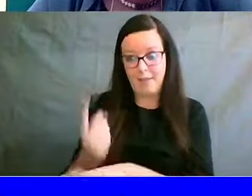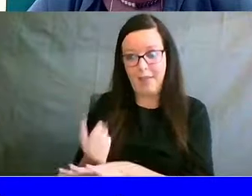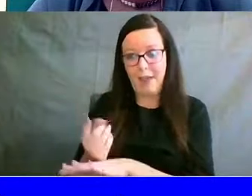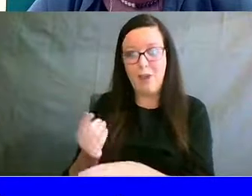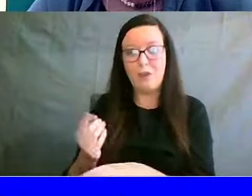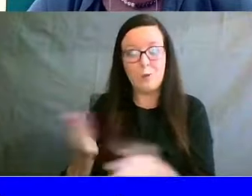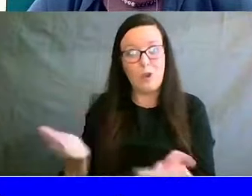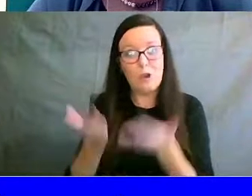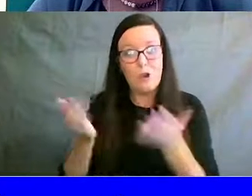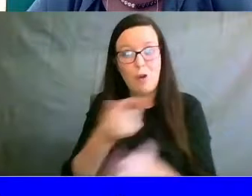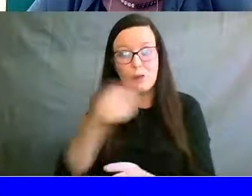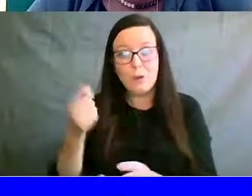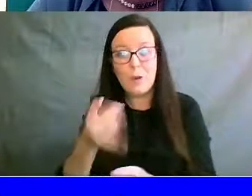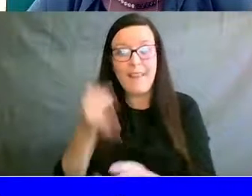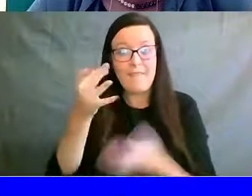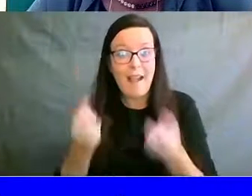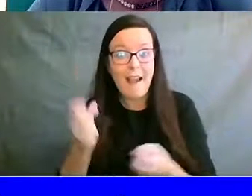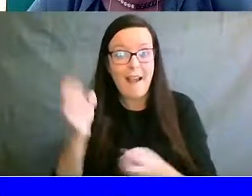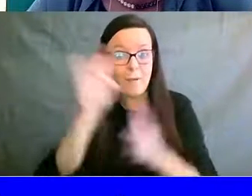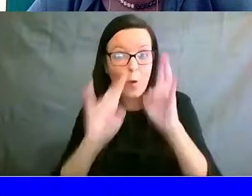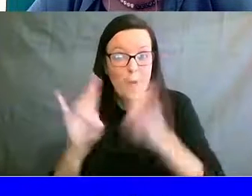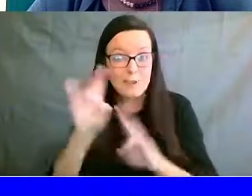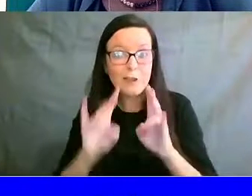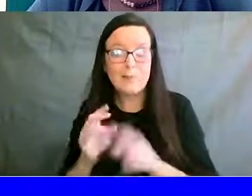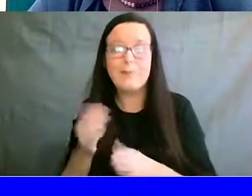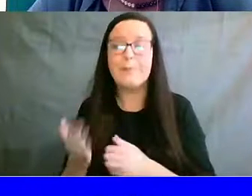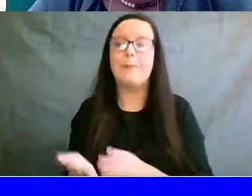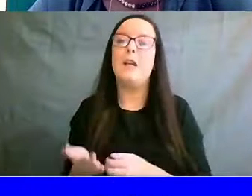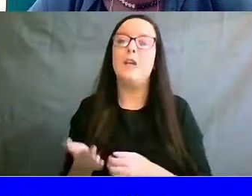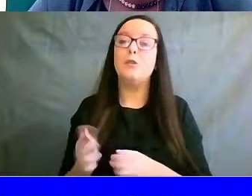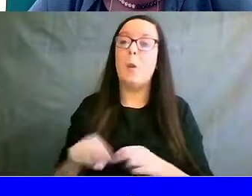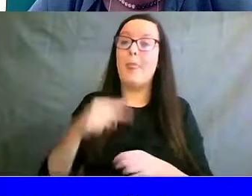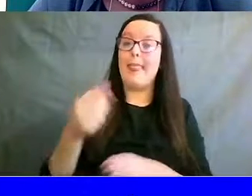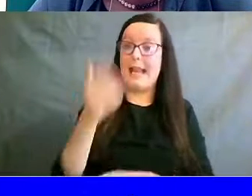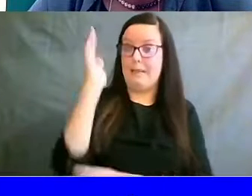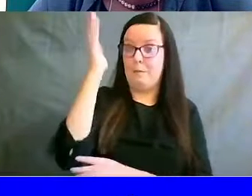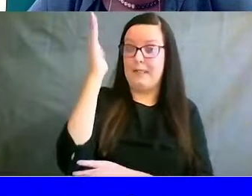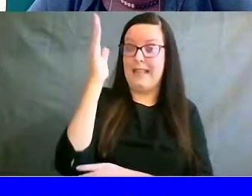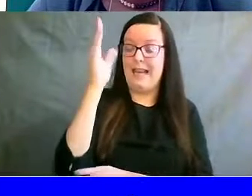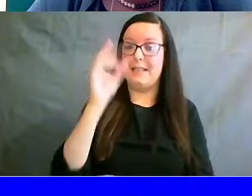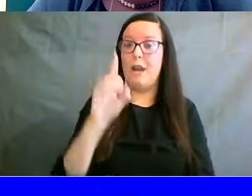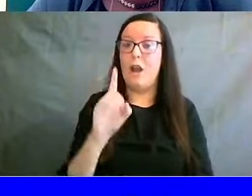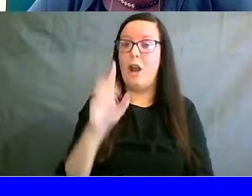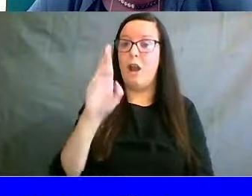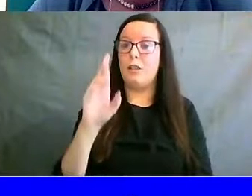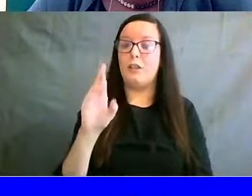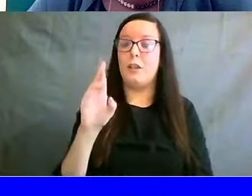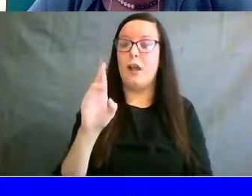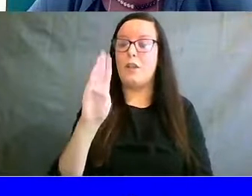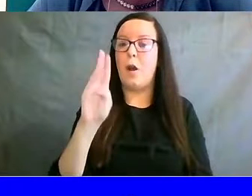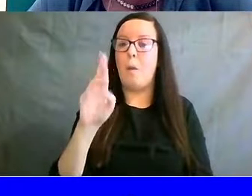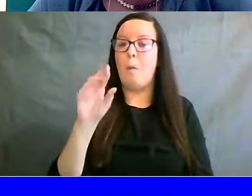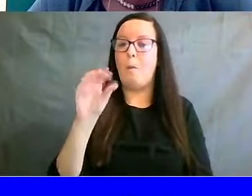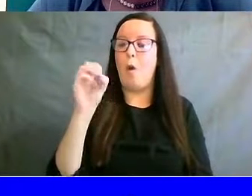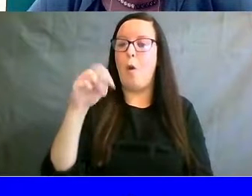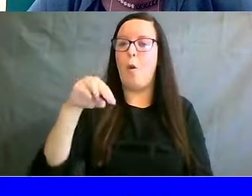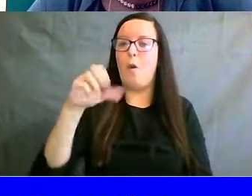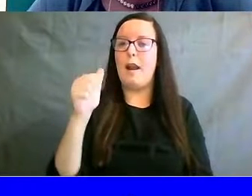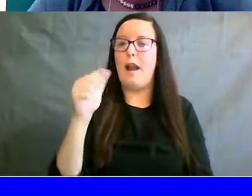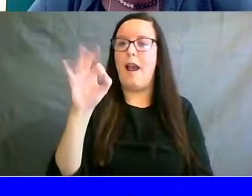that. Our next speaker is Dr. Bronagh Byrne. She's Senior Lecturer in the School of Social